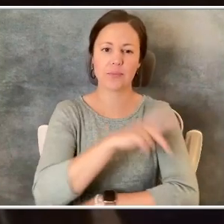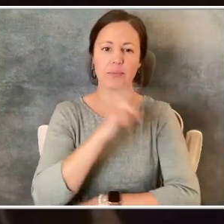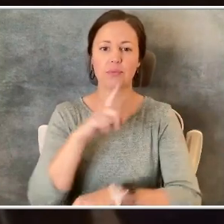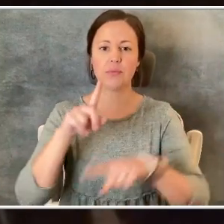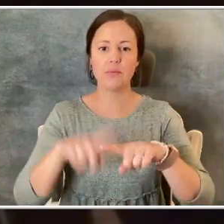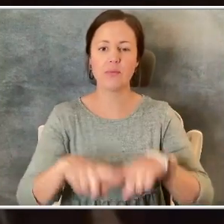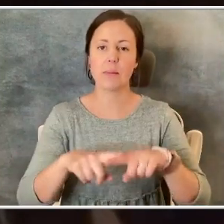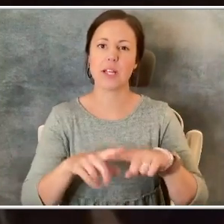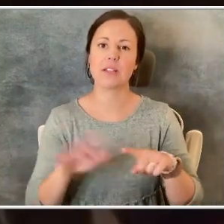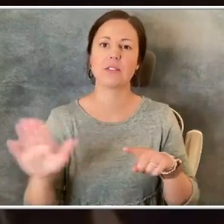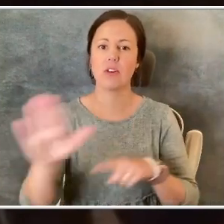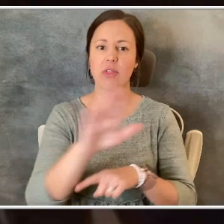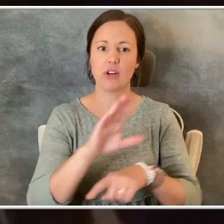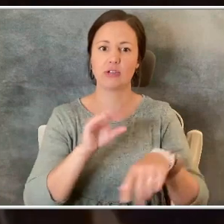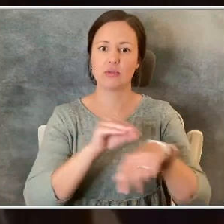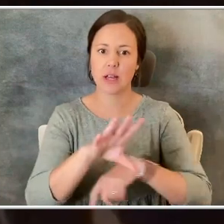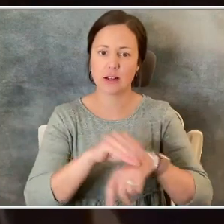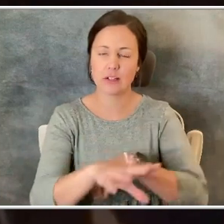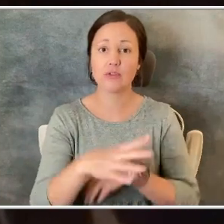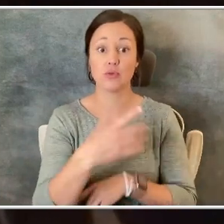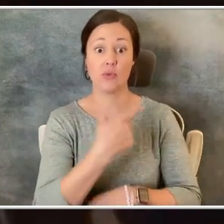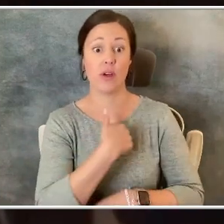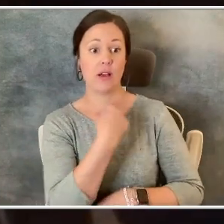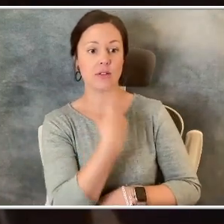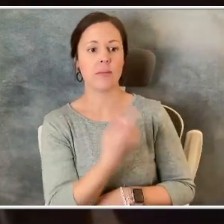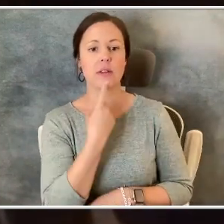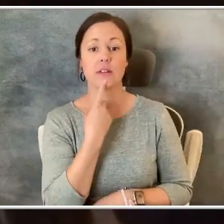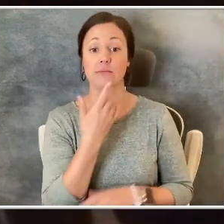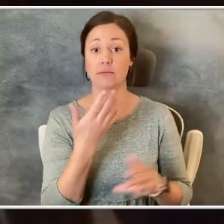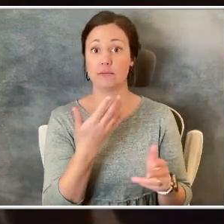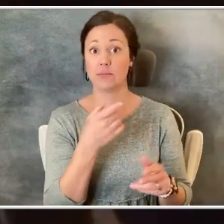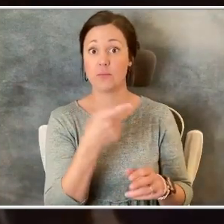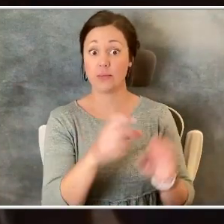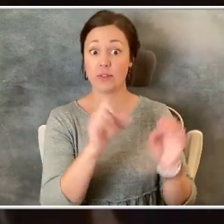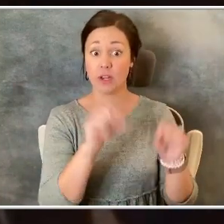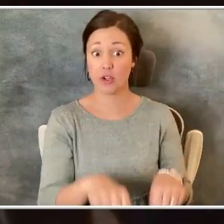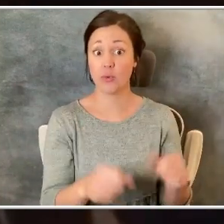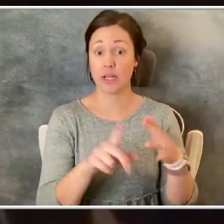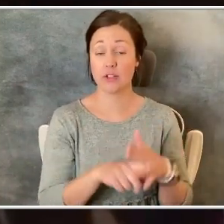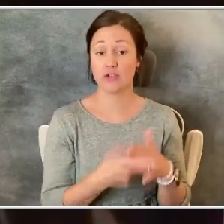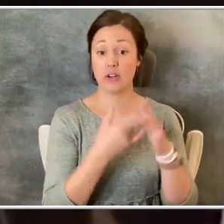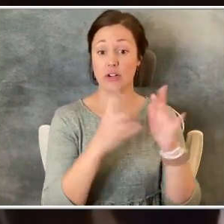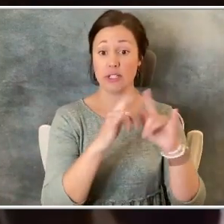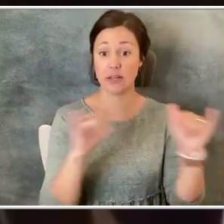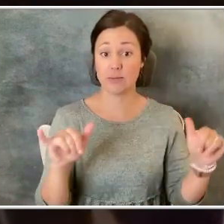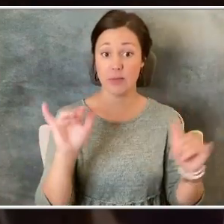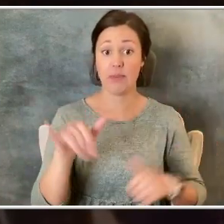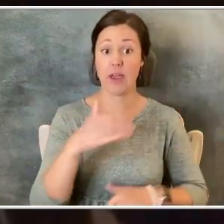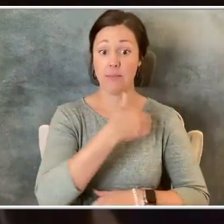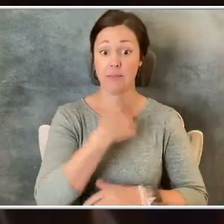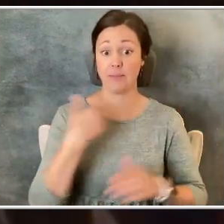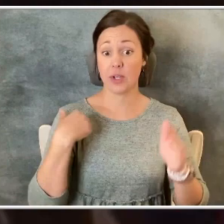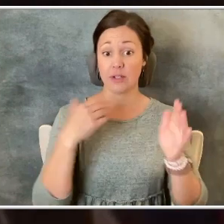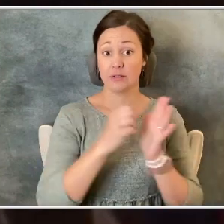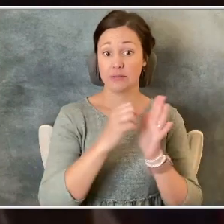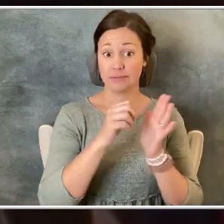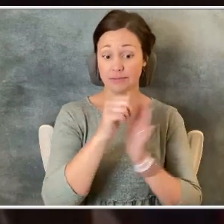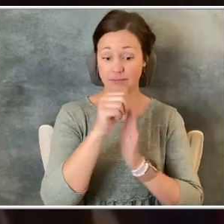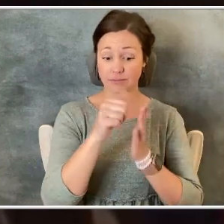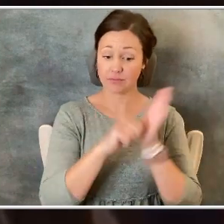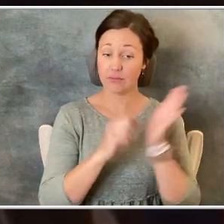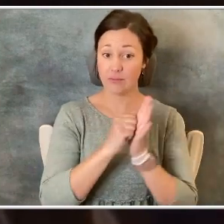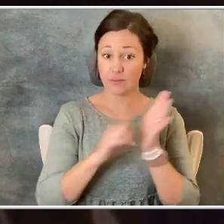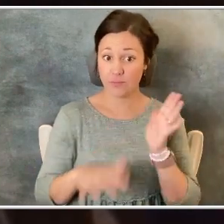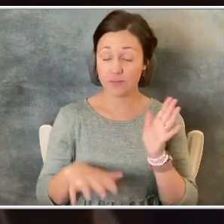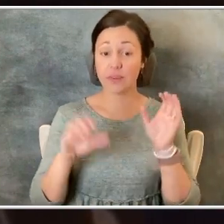guidance. So I tell them, you know, you can either start at the time of the mastectomy and you can do, you know, implants, a tissue